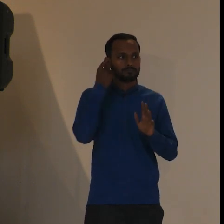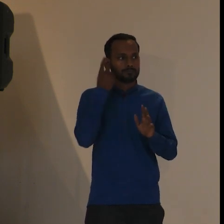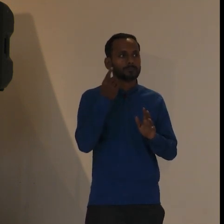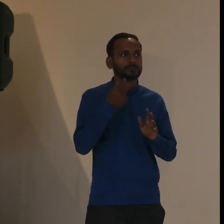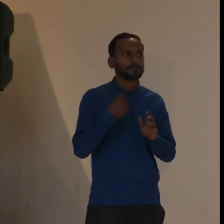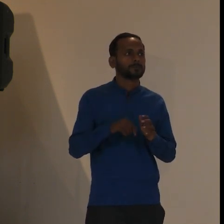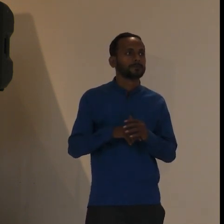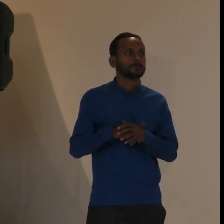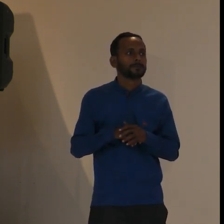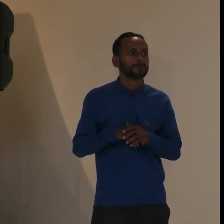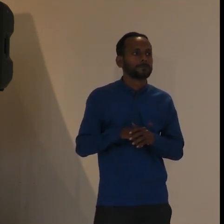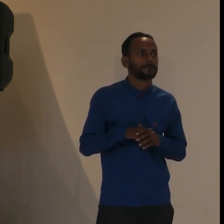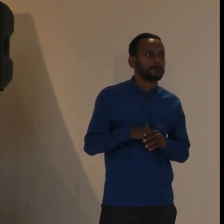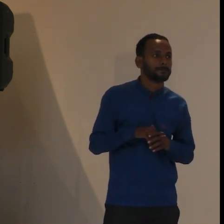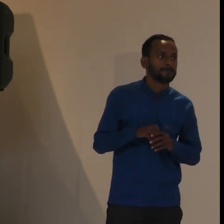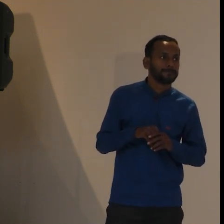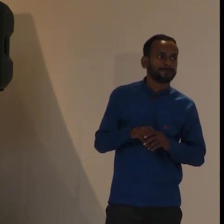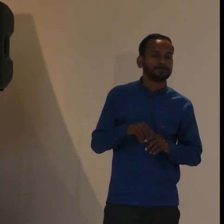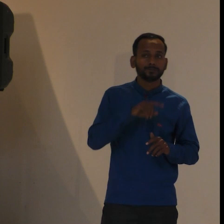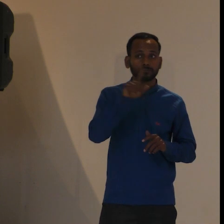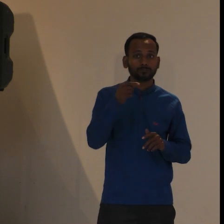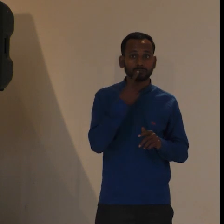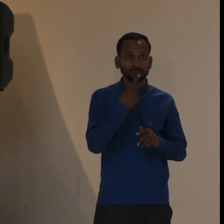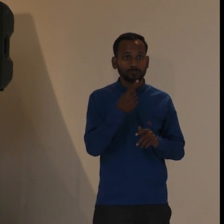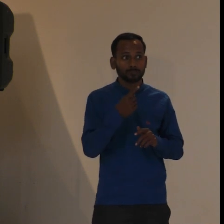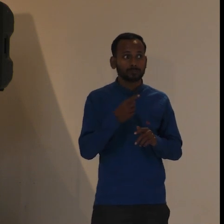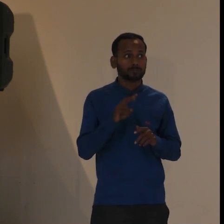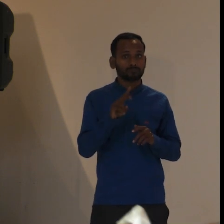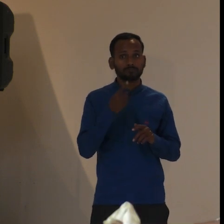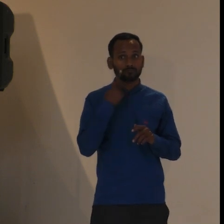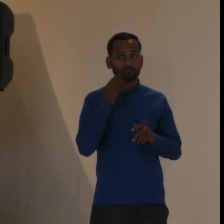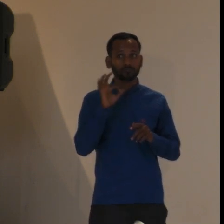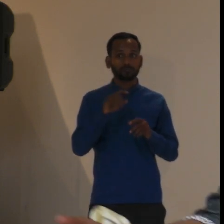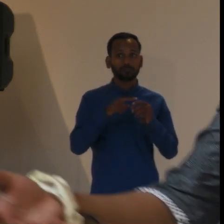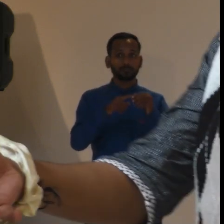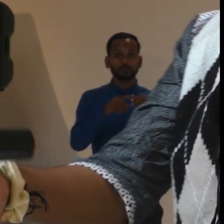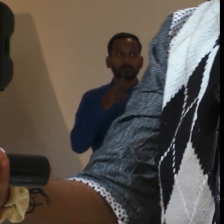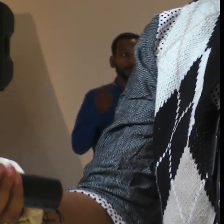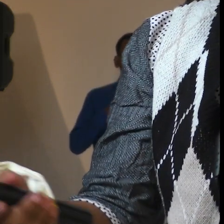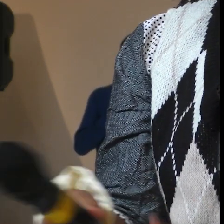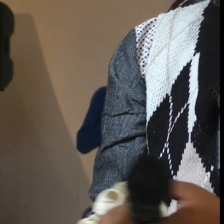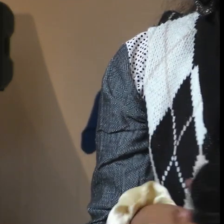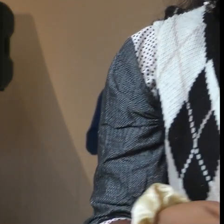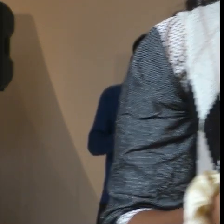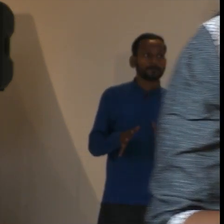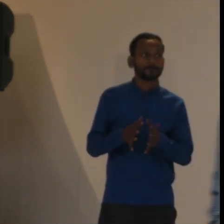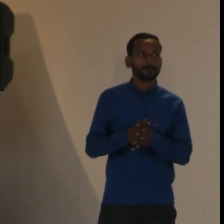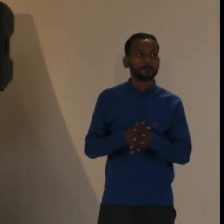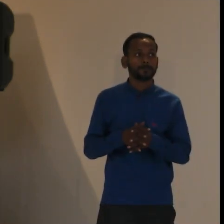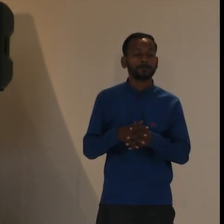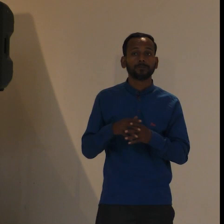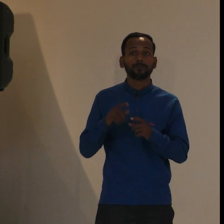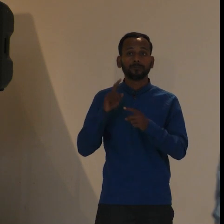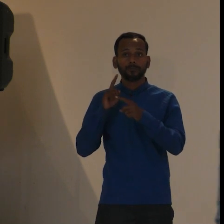mean, you raise a valid point. The thing is, this is something you're also trying to cover, because when you look at the history